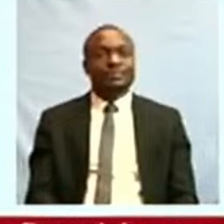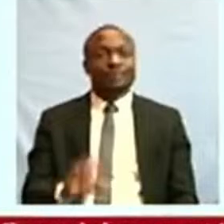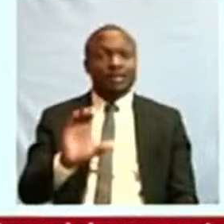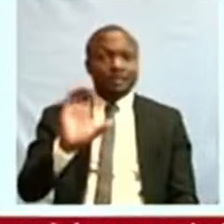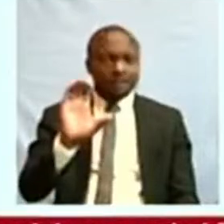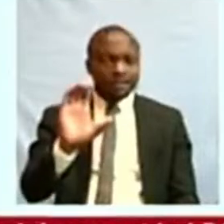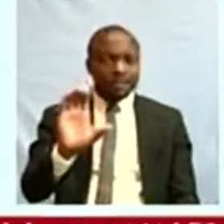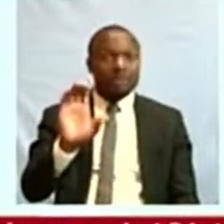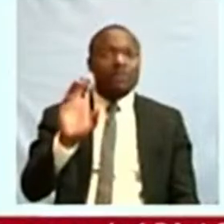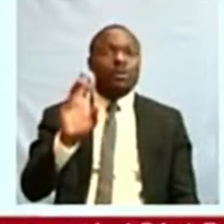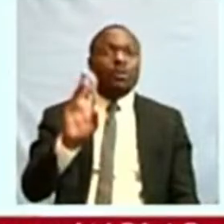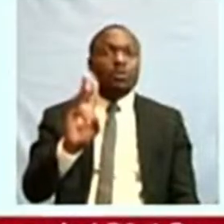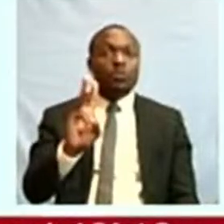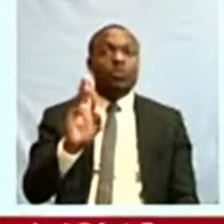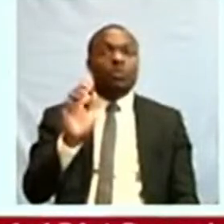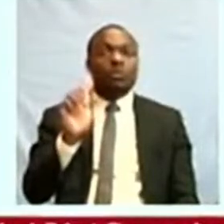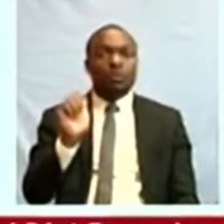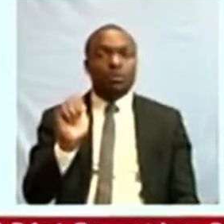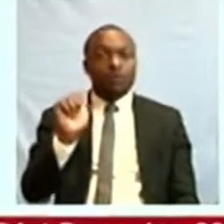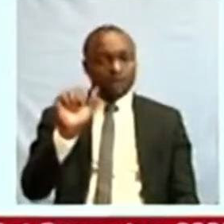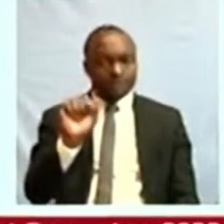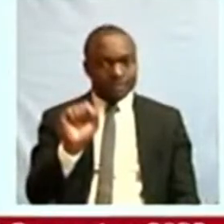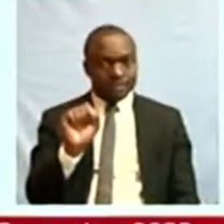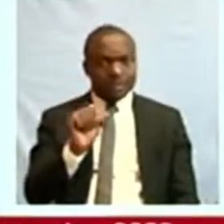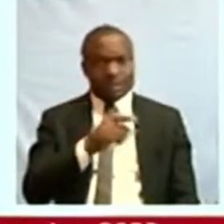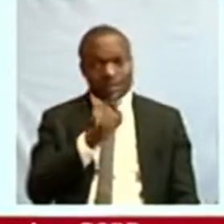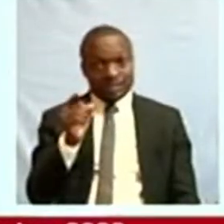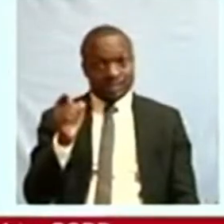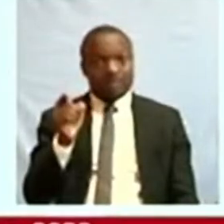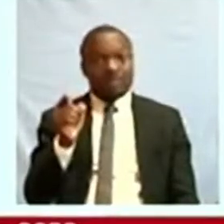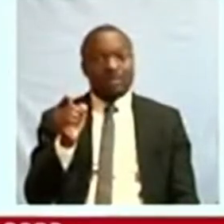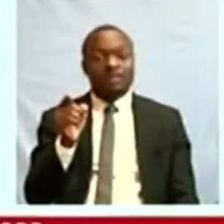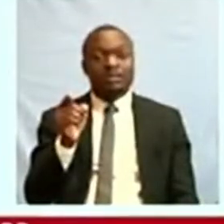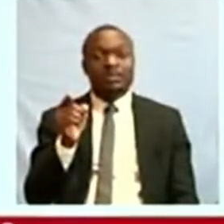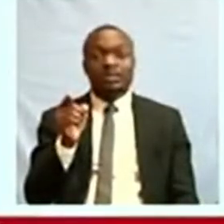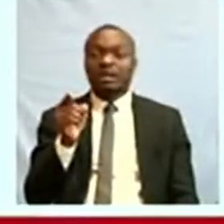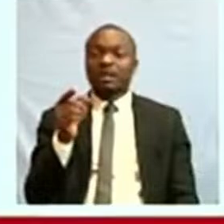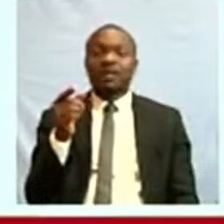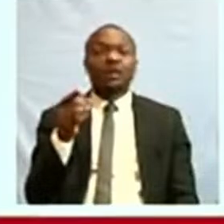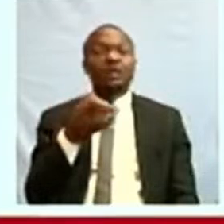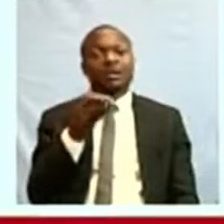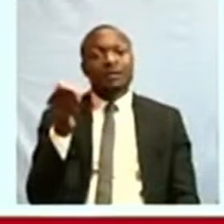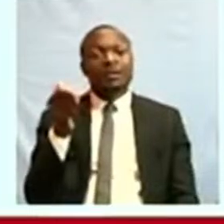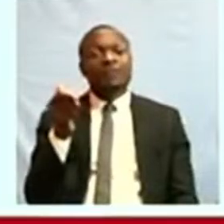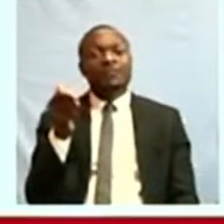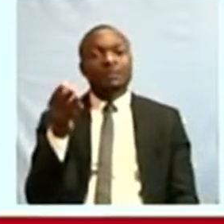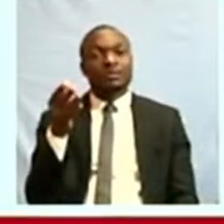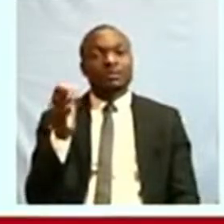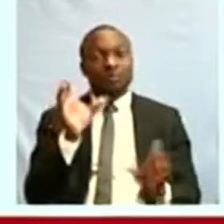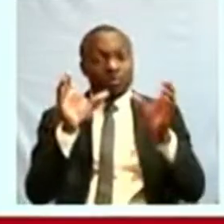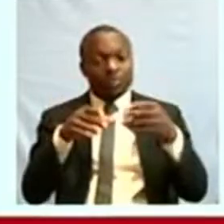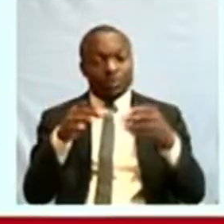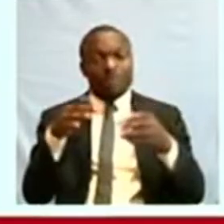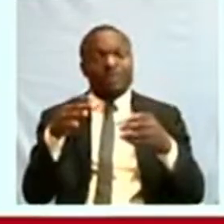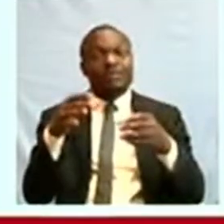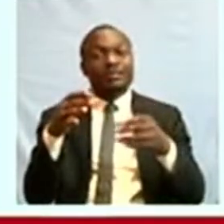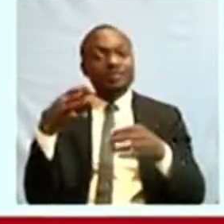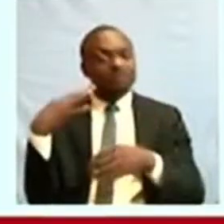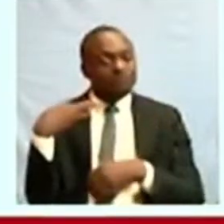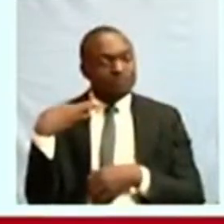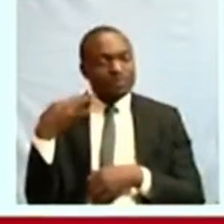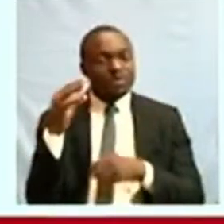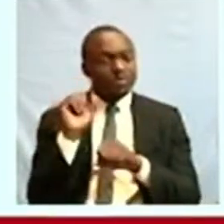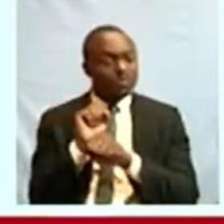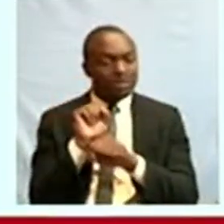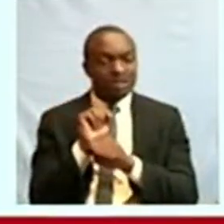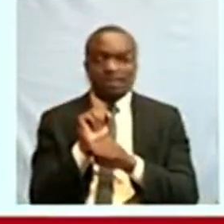CWACs are volunteers, they are community-based volunteers. And the way forward, the best way forward is these are